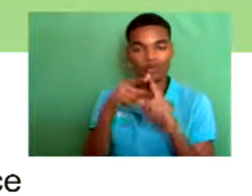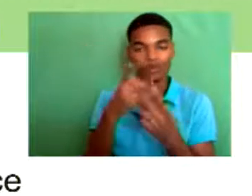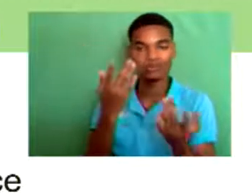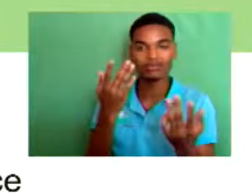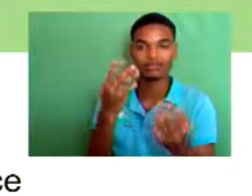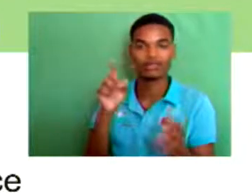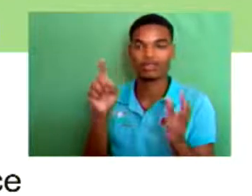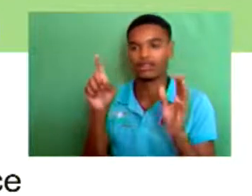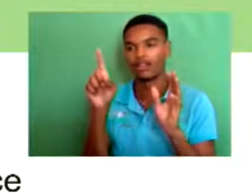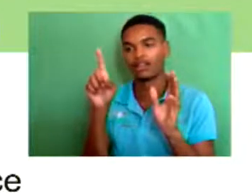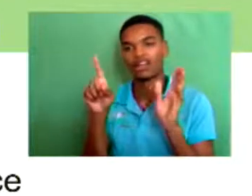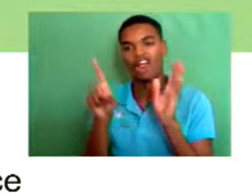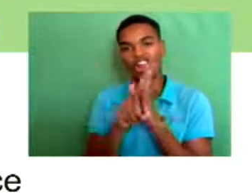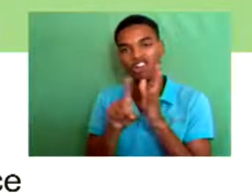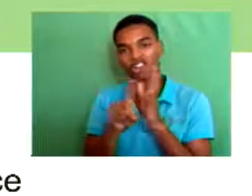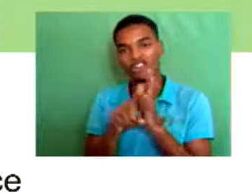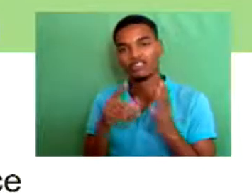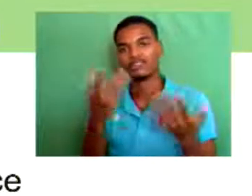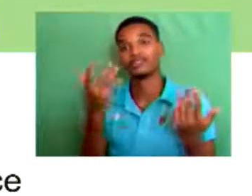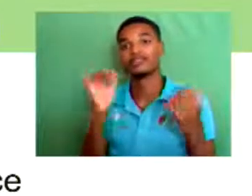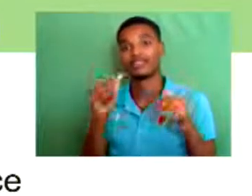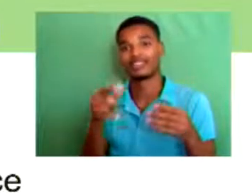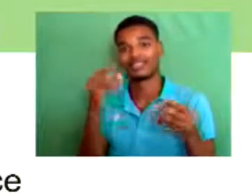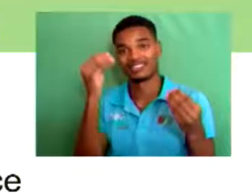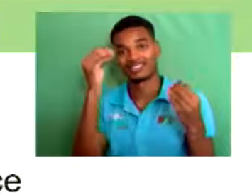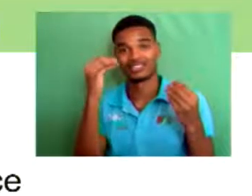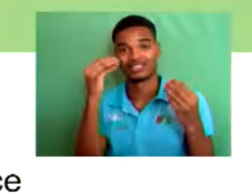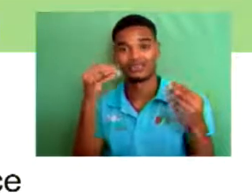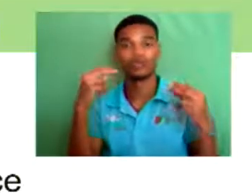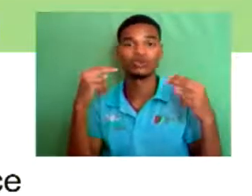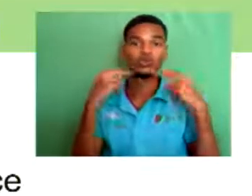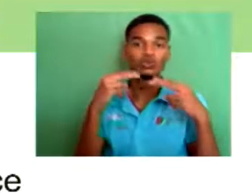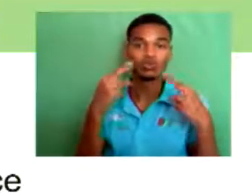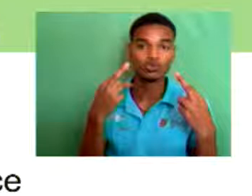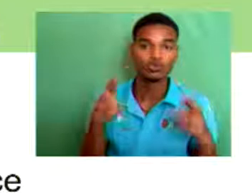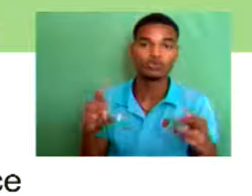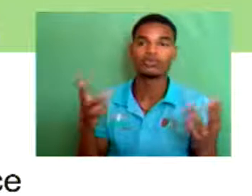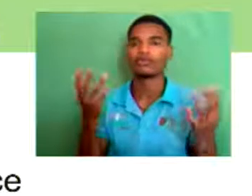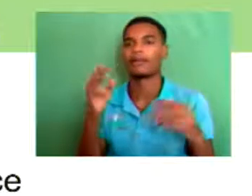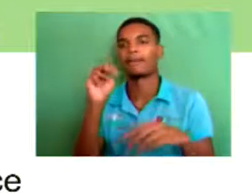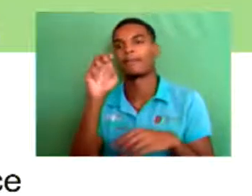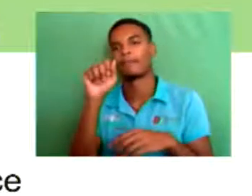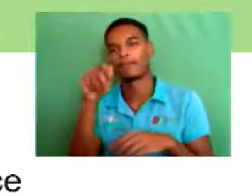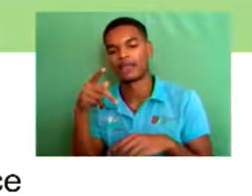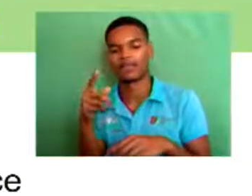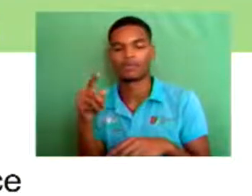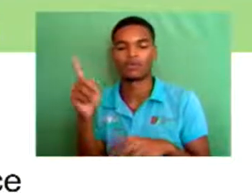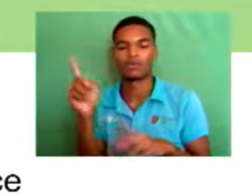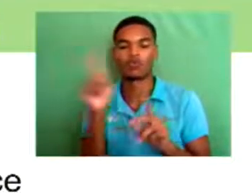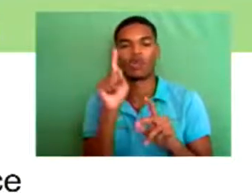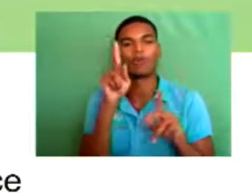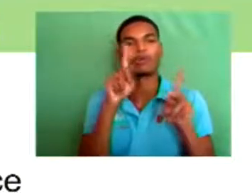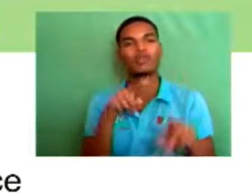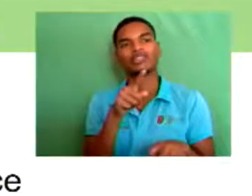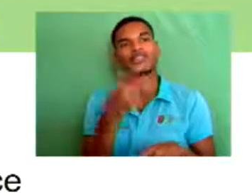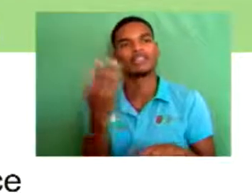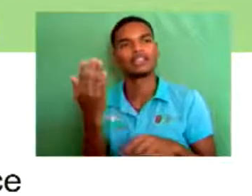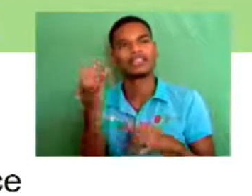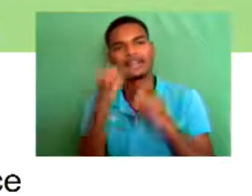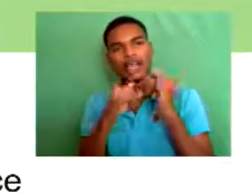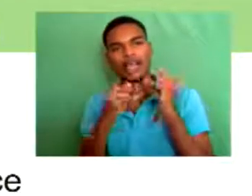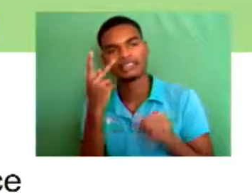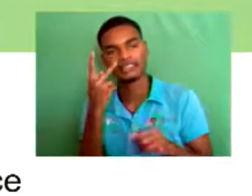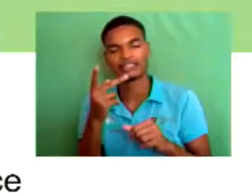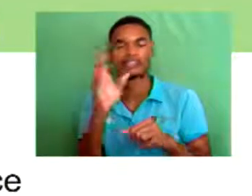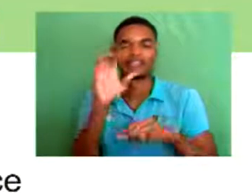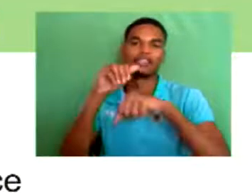other resources, may compile more information, local maps, where the person was last seen, and send that out to the public